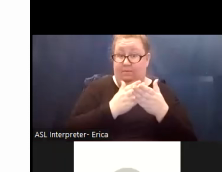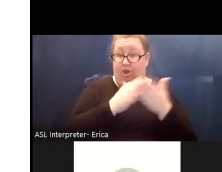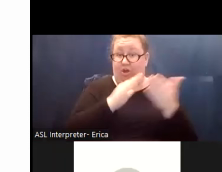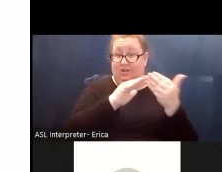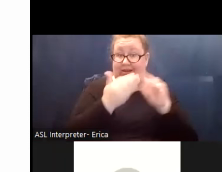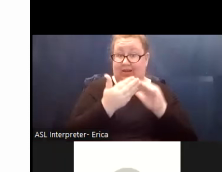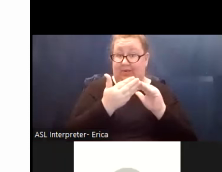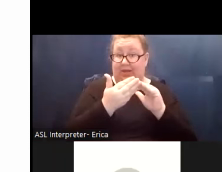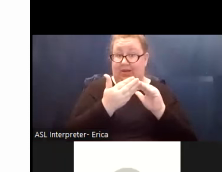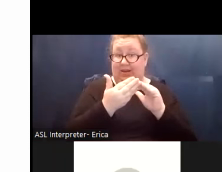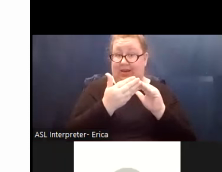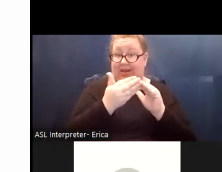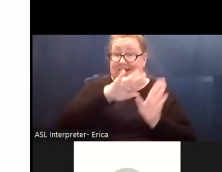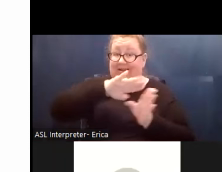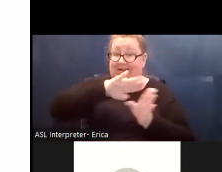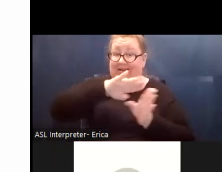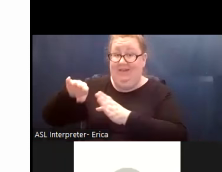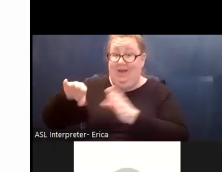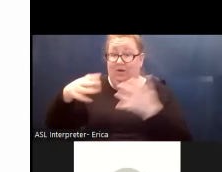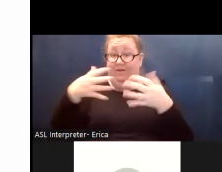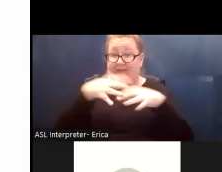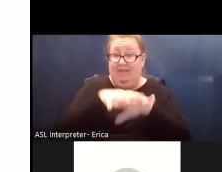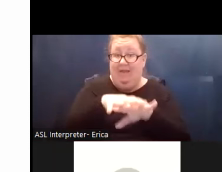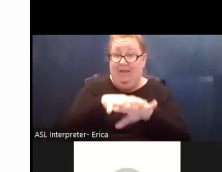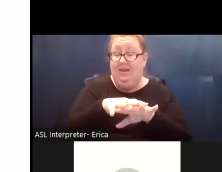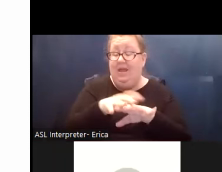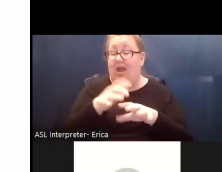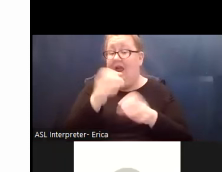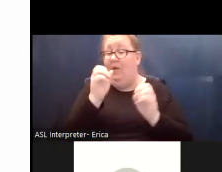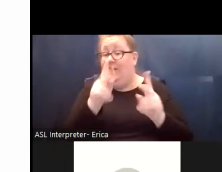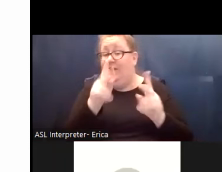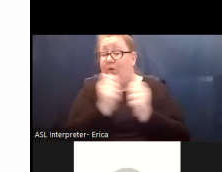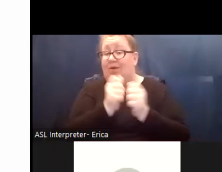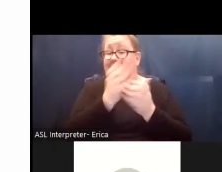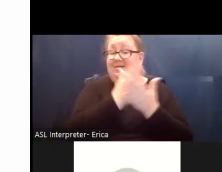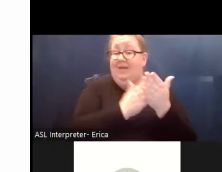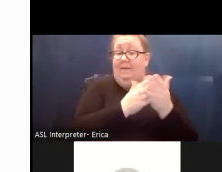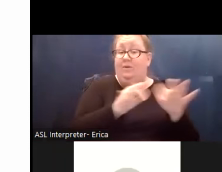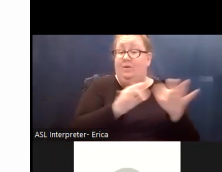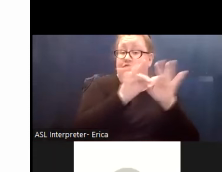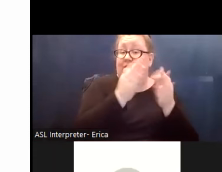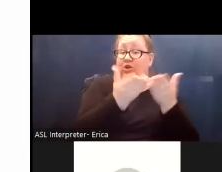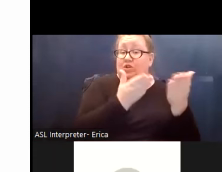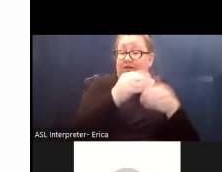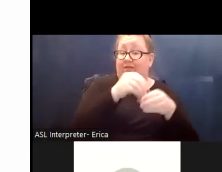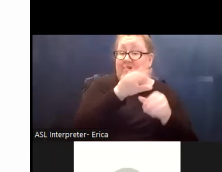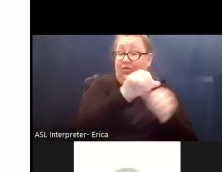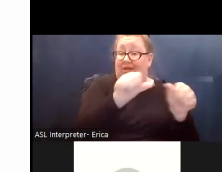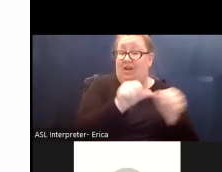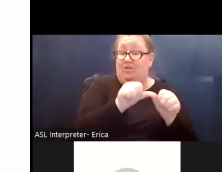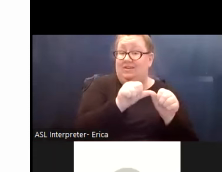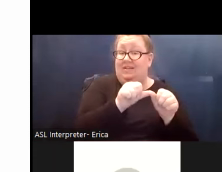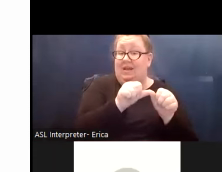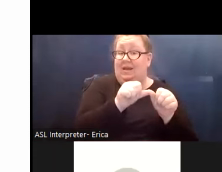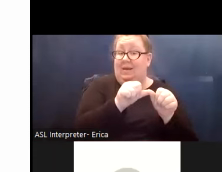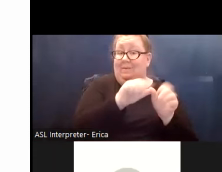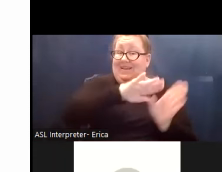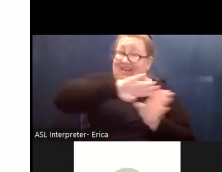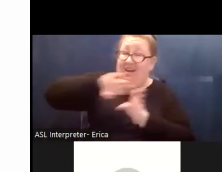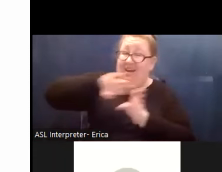the alignment? And are we okay with some critical services that are within those areas being cut off during storm